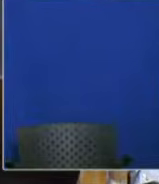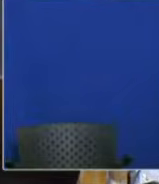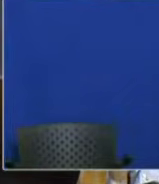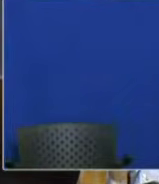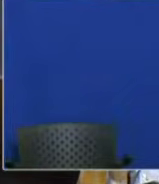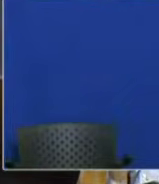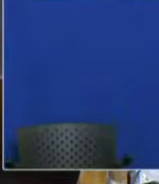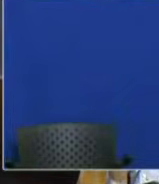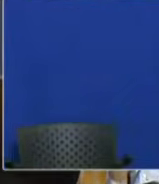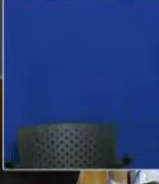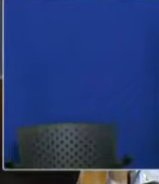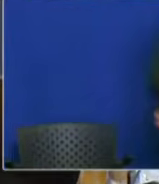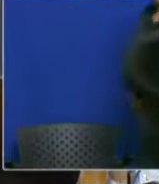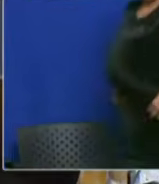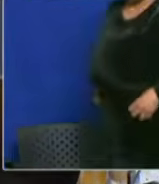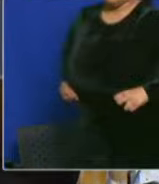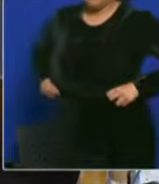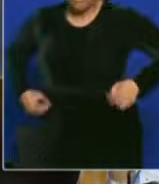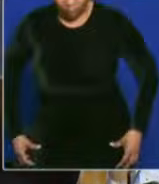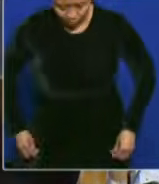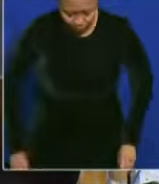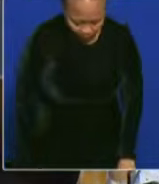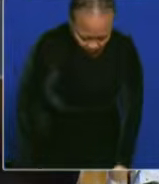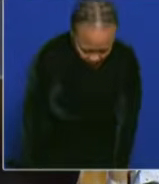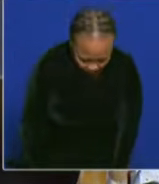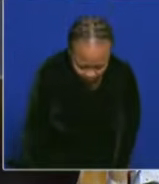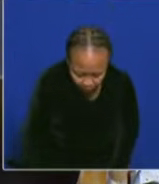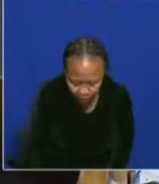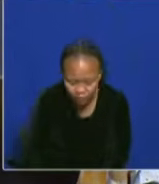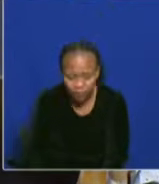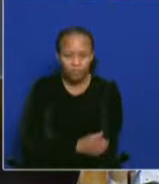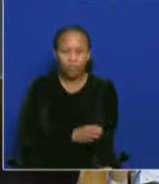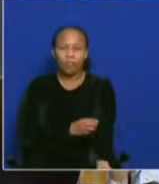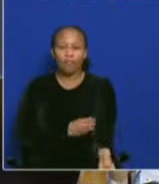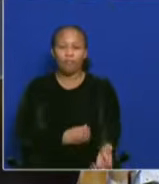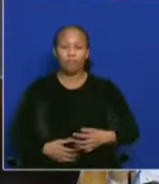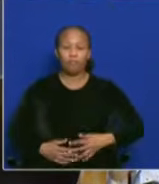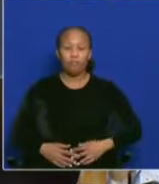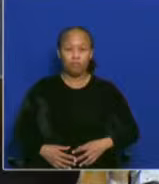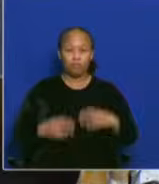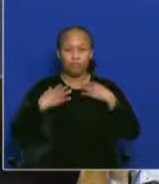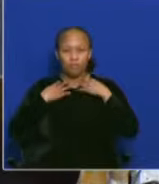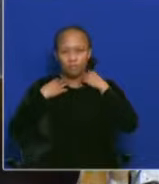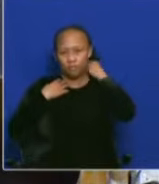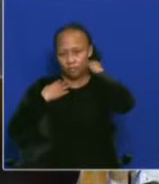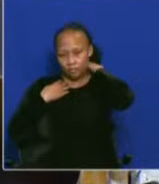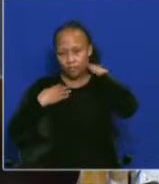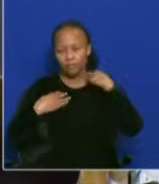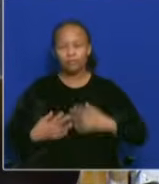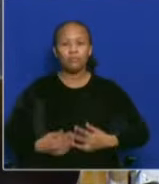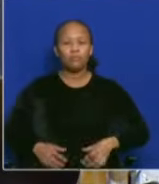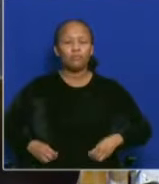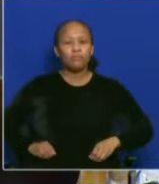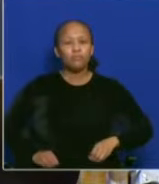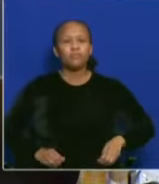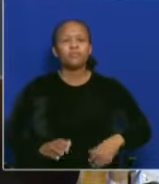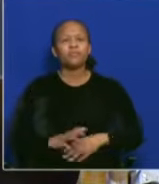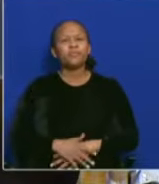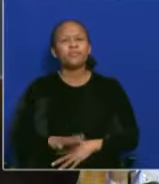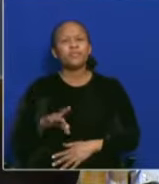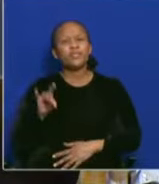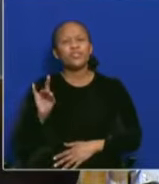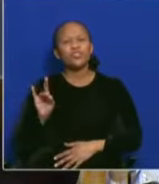submission is signed